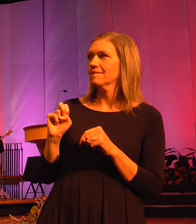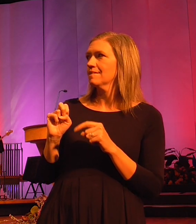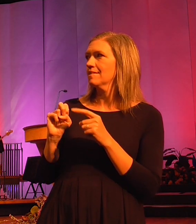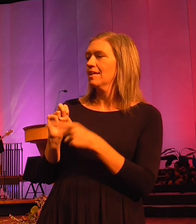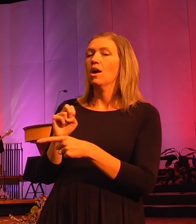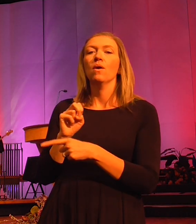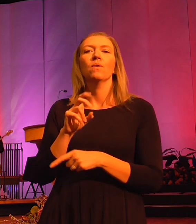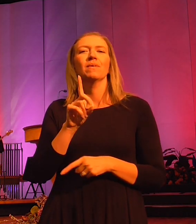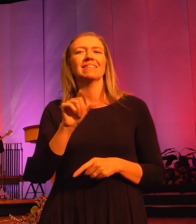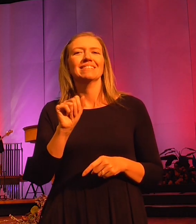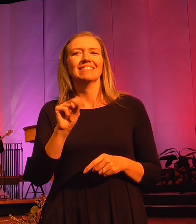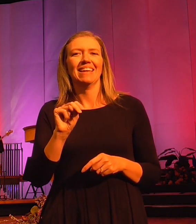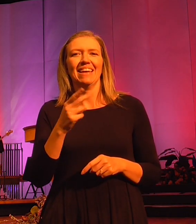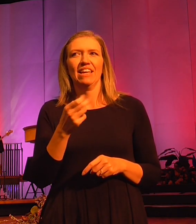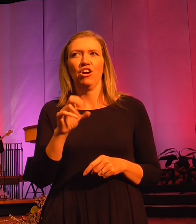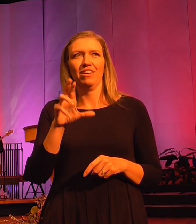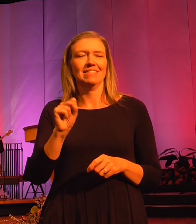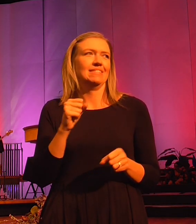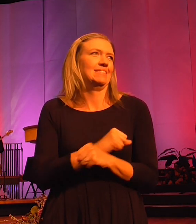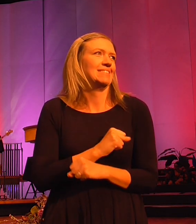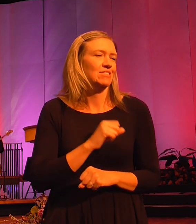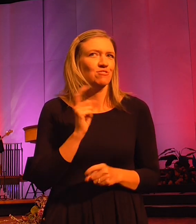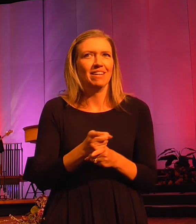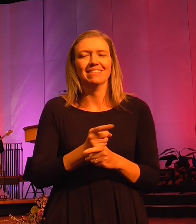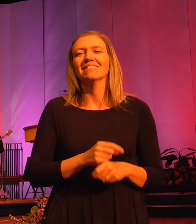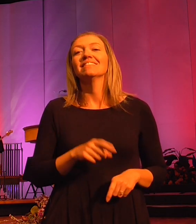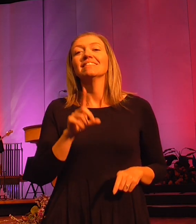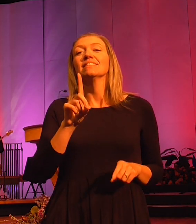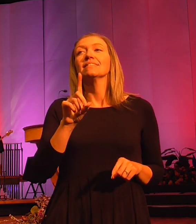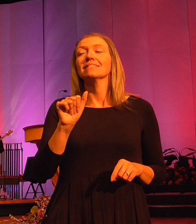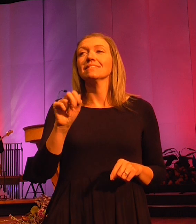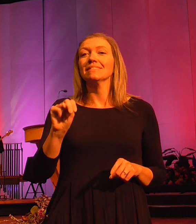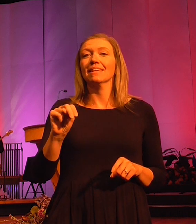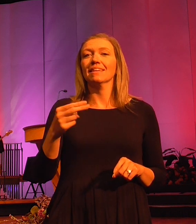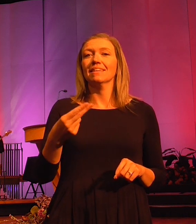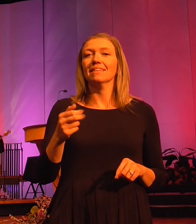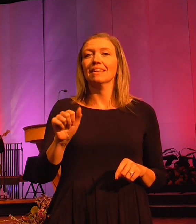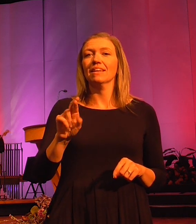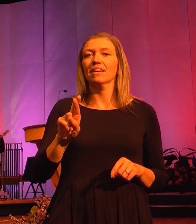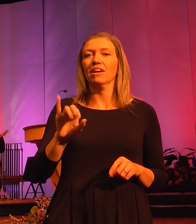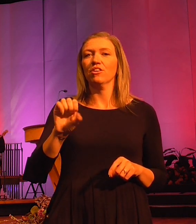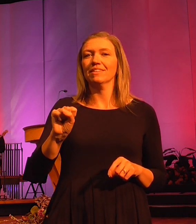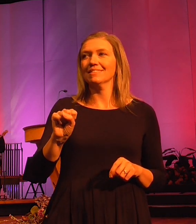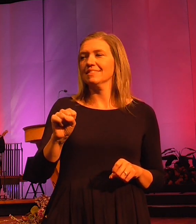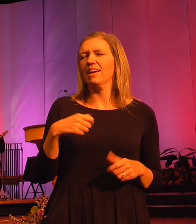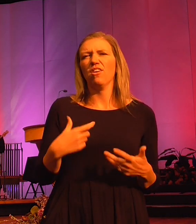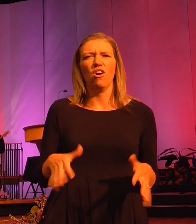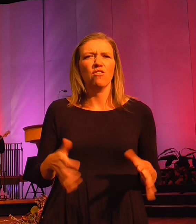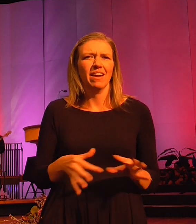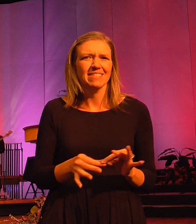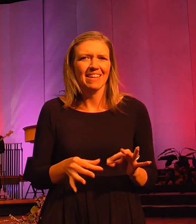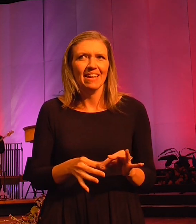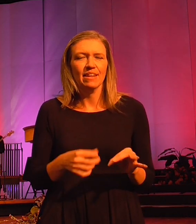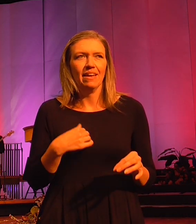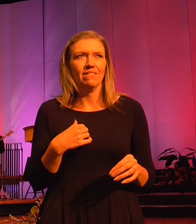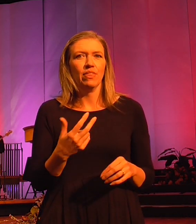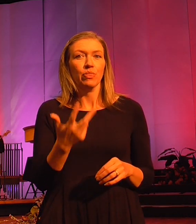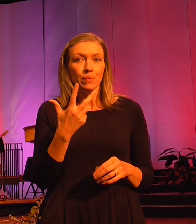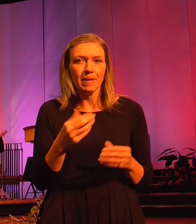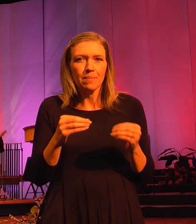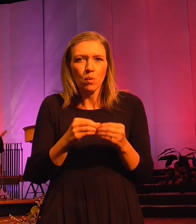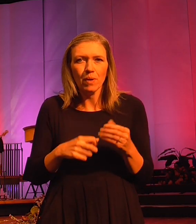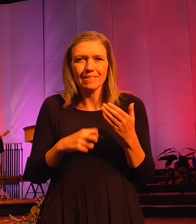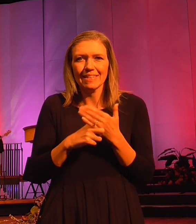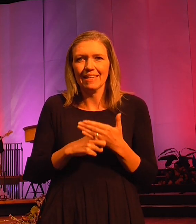Well, Dan Harris. Oh my gosh. Dan Harris. I think I already said I got 3 more tickets